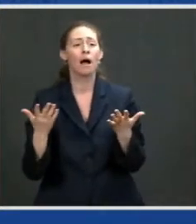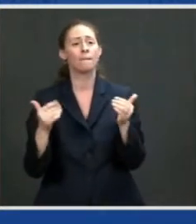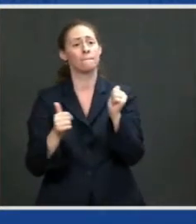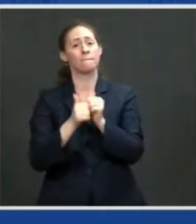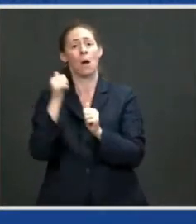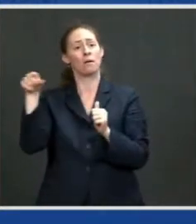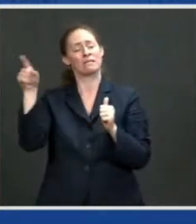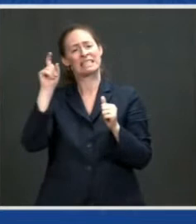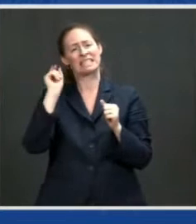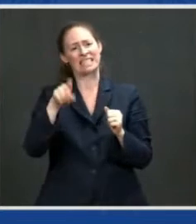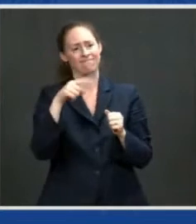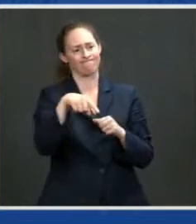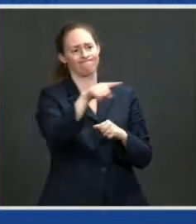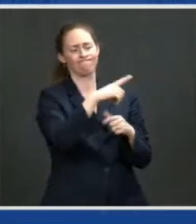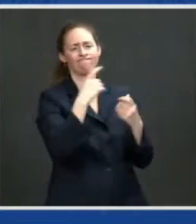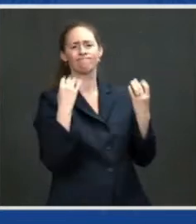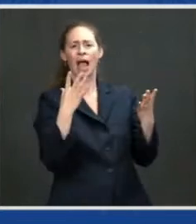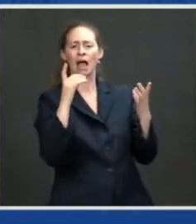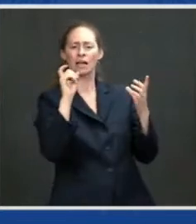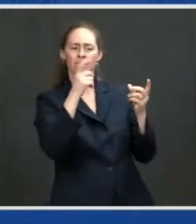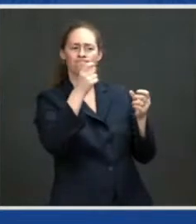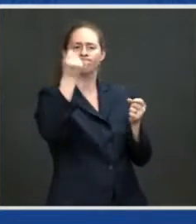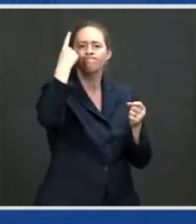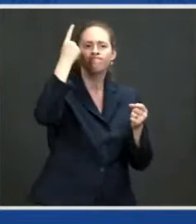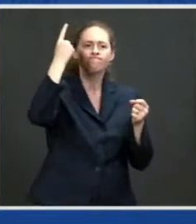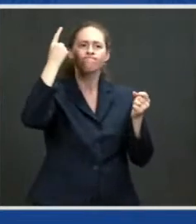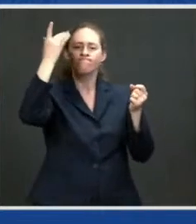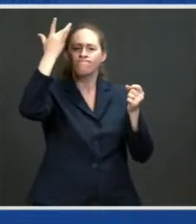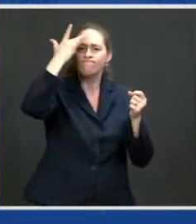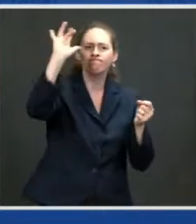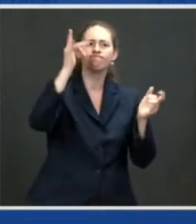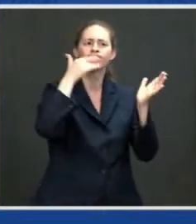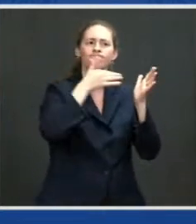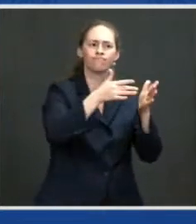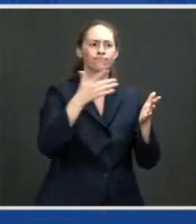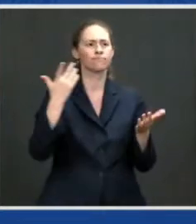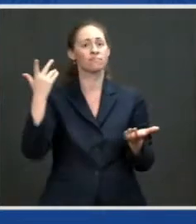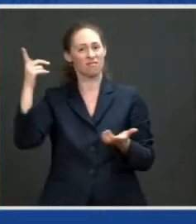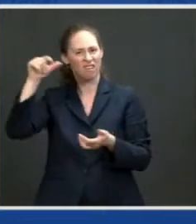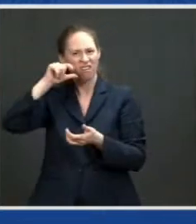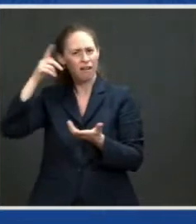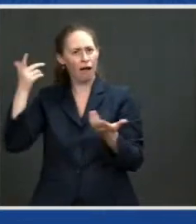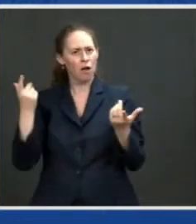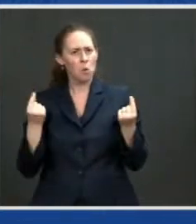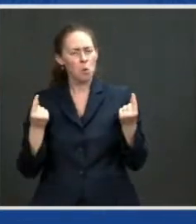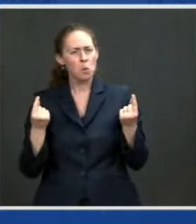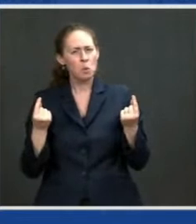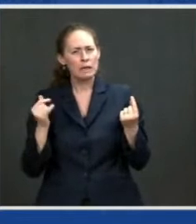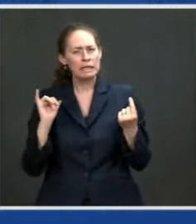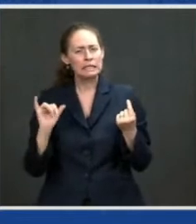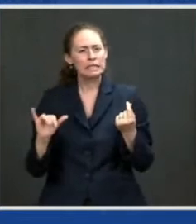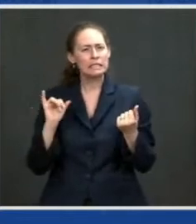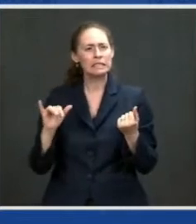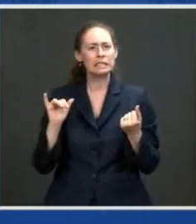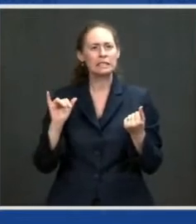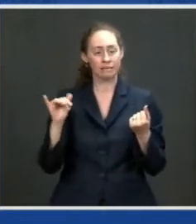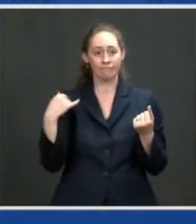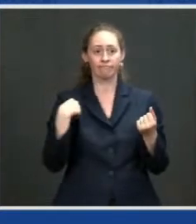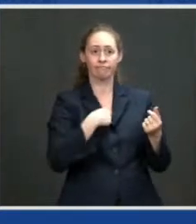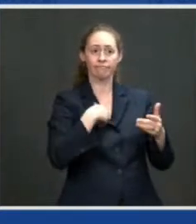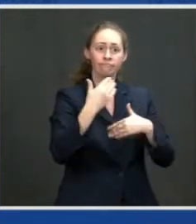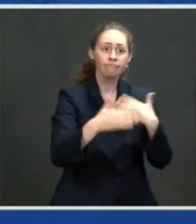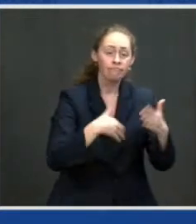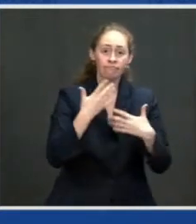to educate the workforce. So imagine what we do. Corporate America benefits with a better